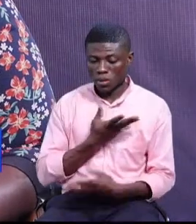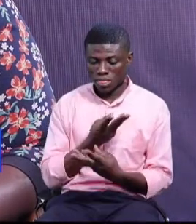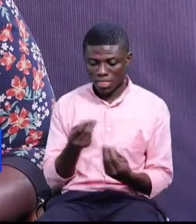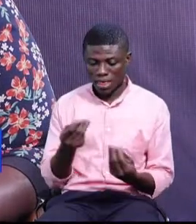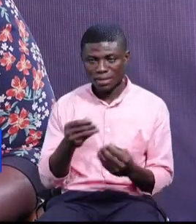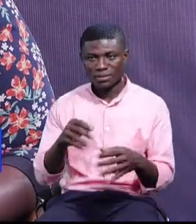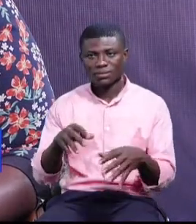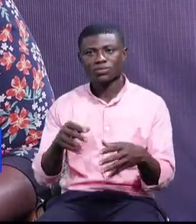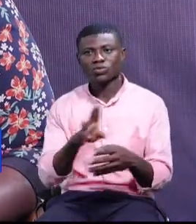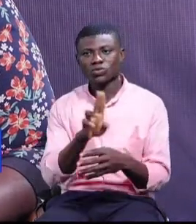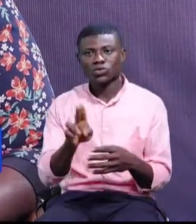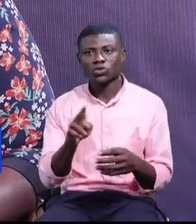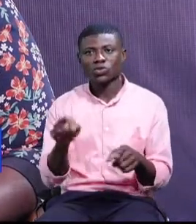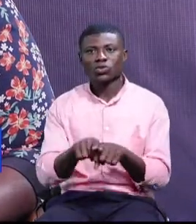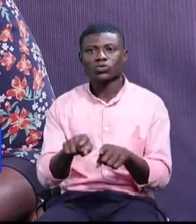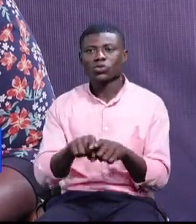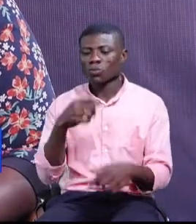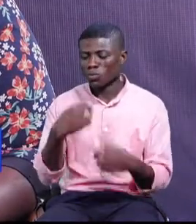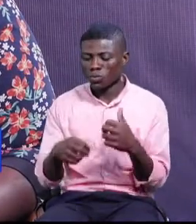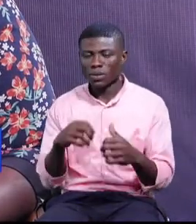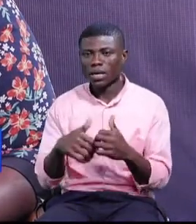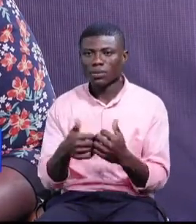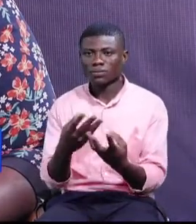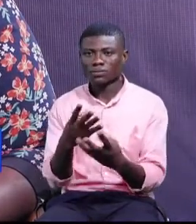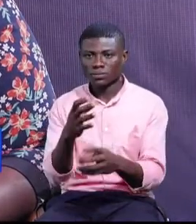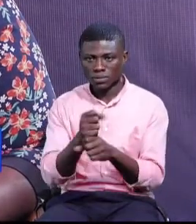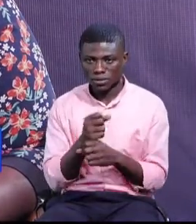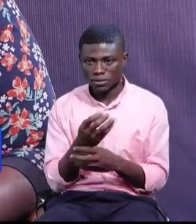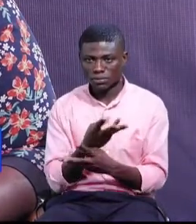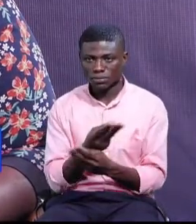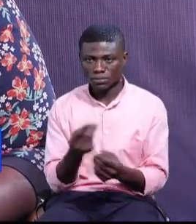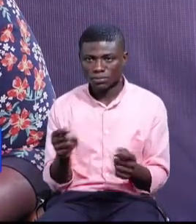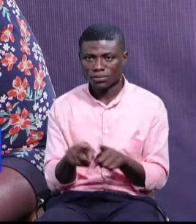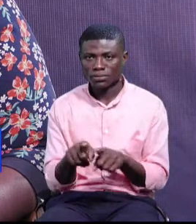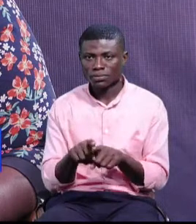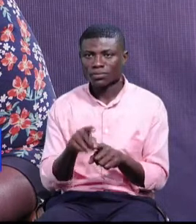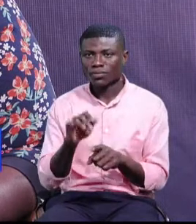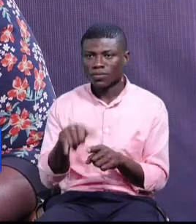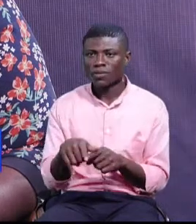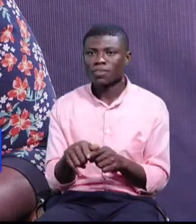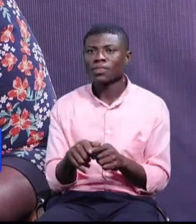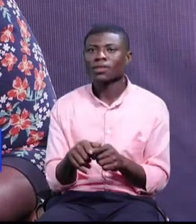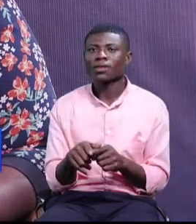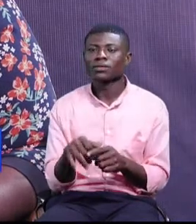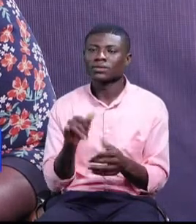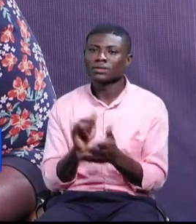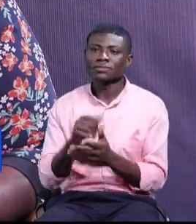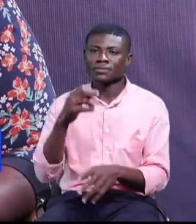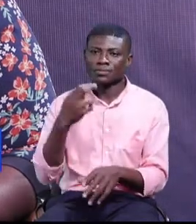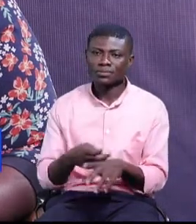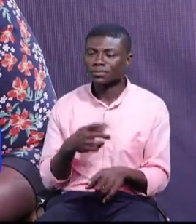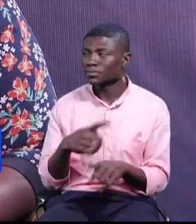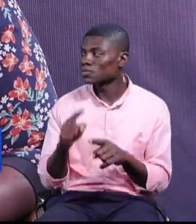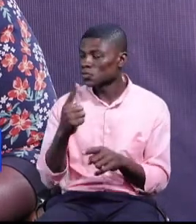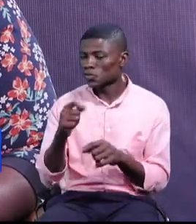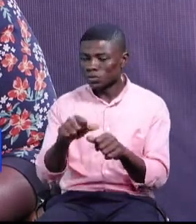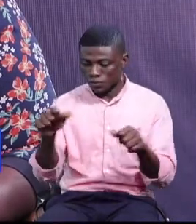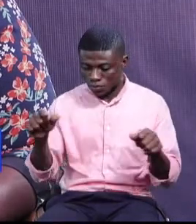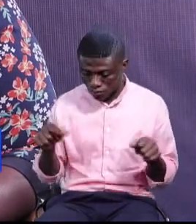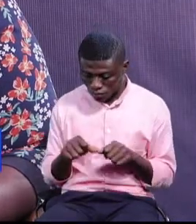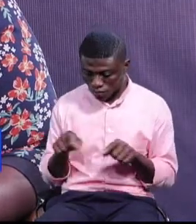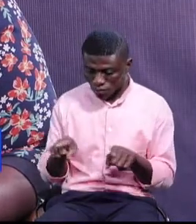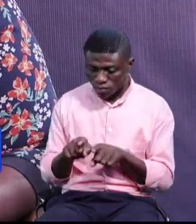acquisition is also tough. It's also tough, and I mean, that's a strong very area. tough. One area that can